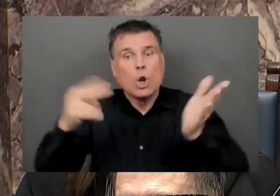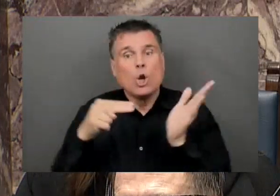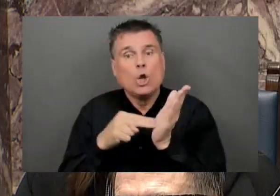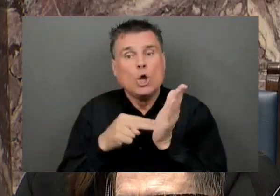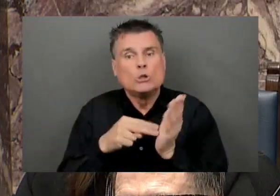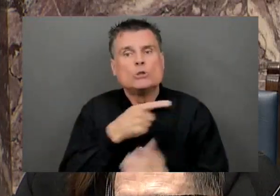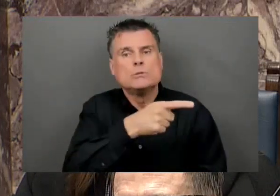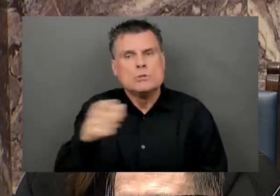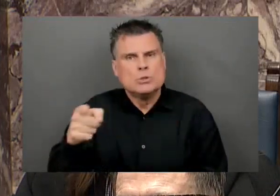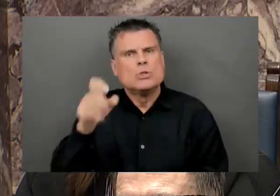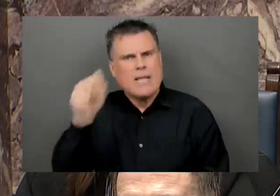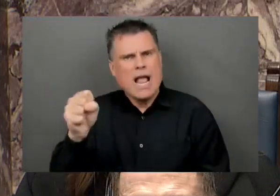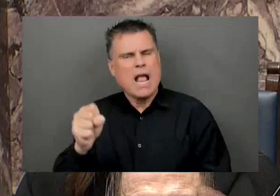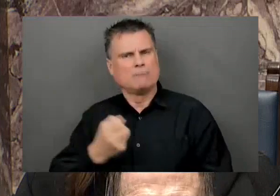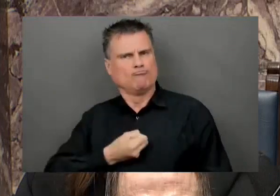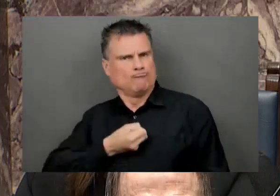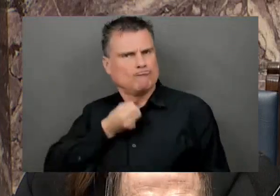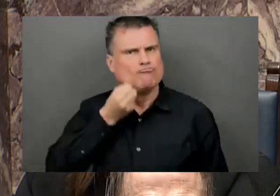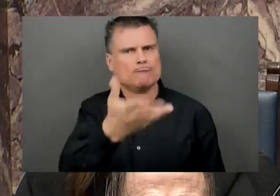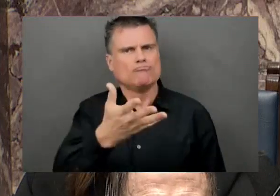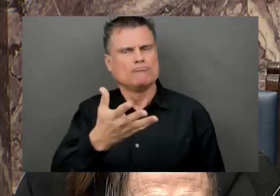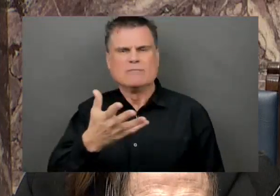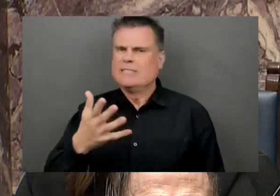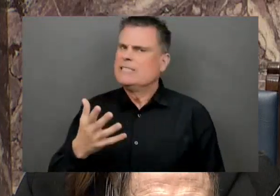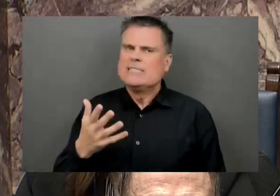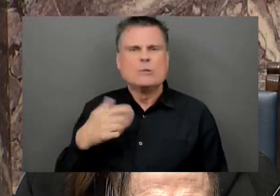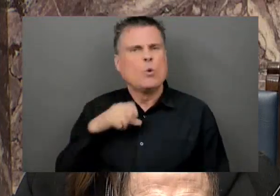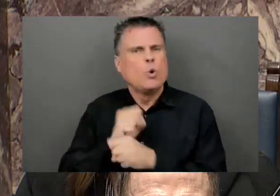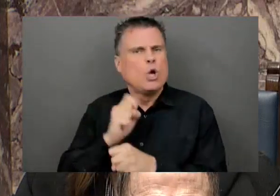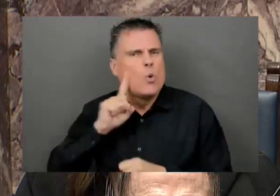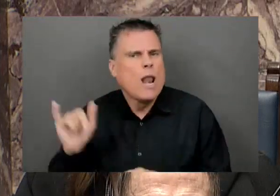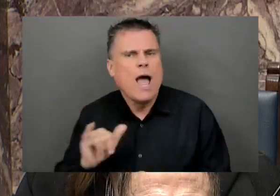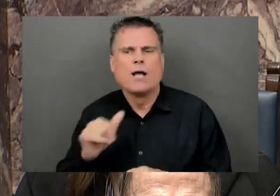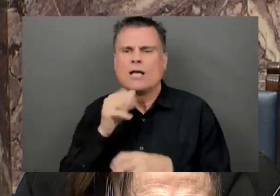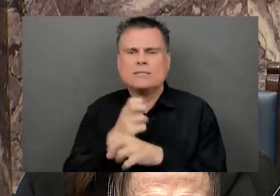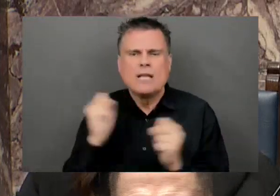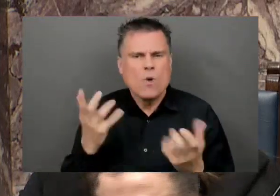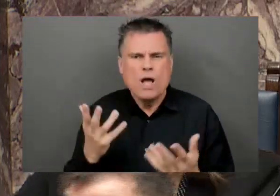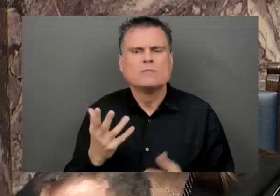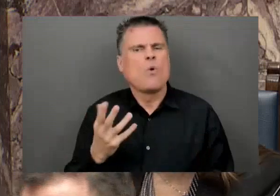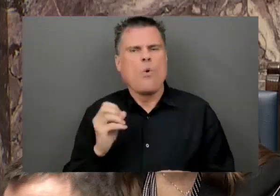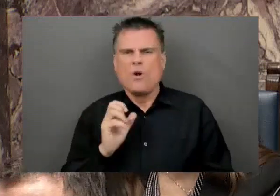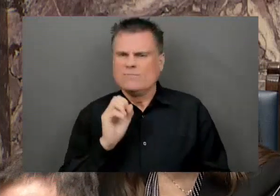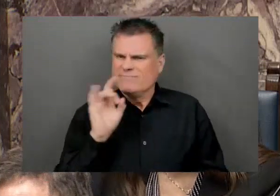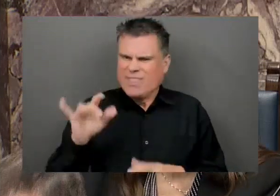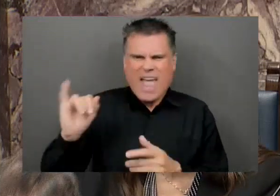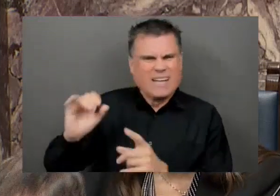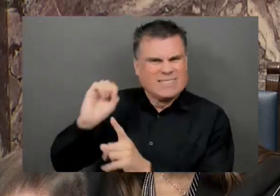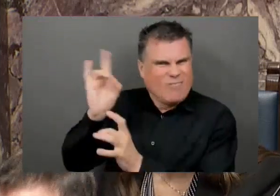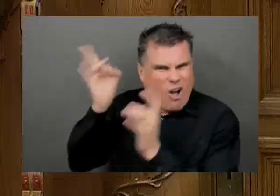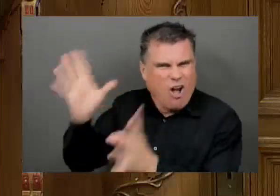to change the absolutely terrible situation nurses are facing in this province.